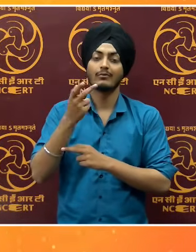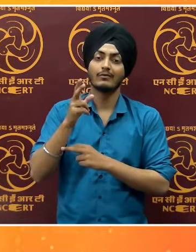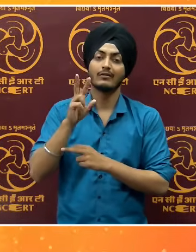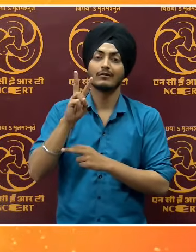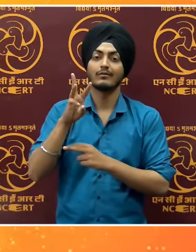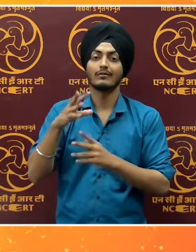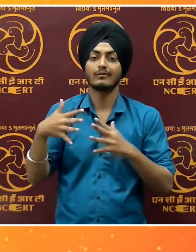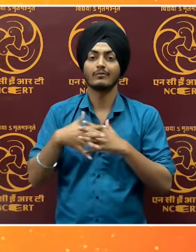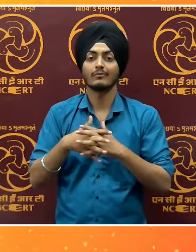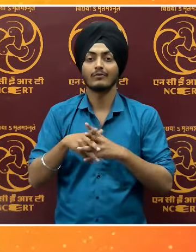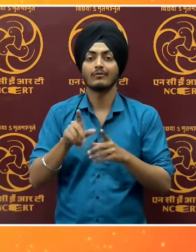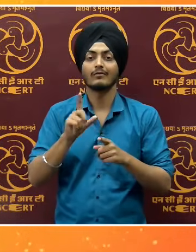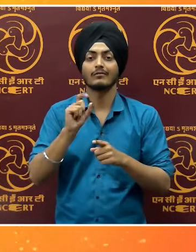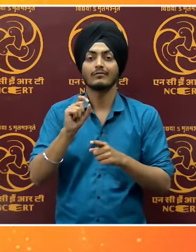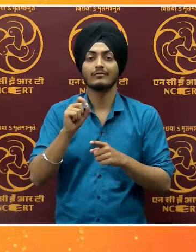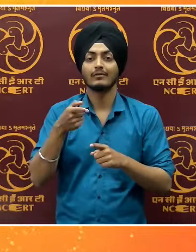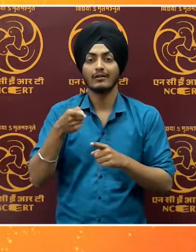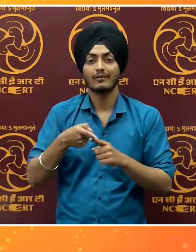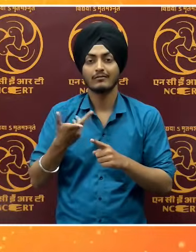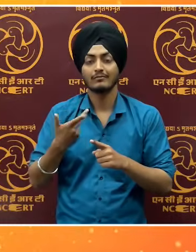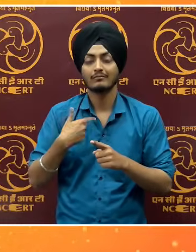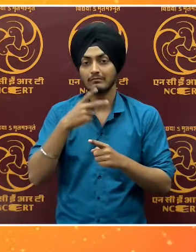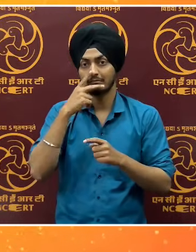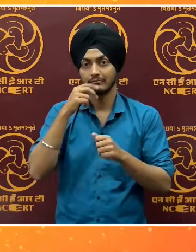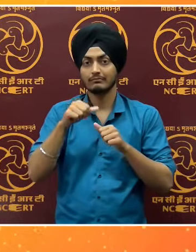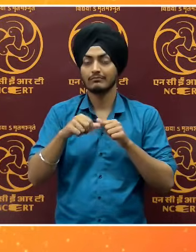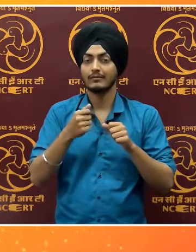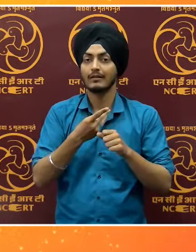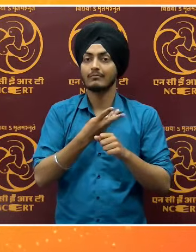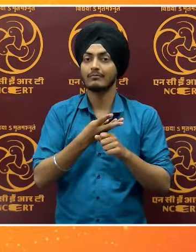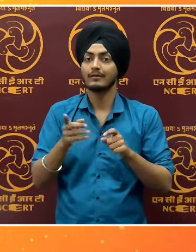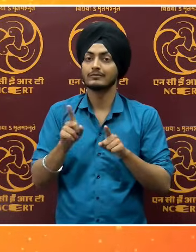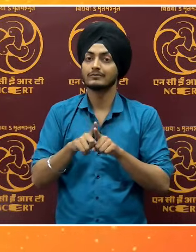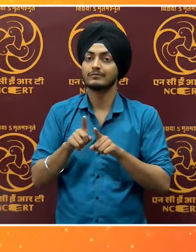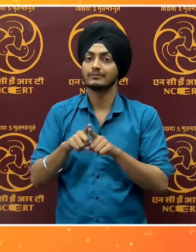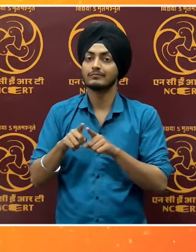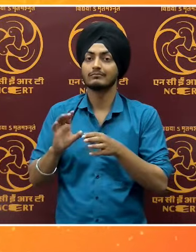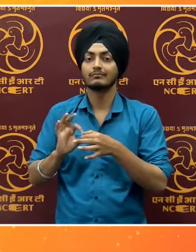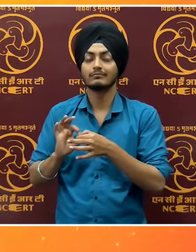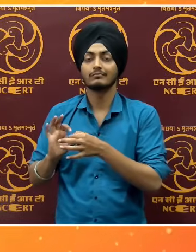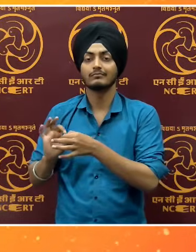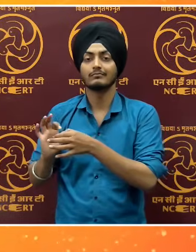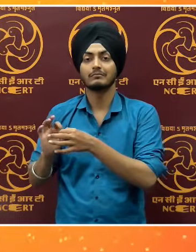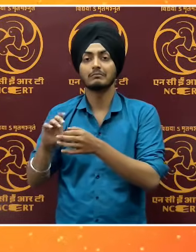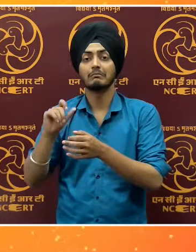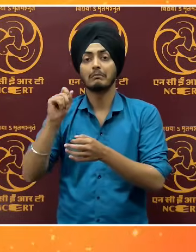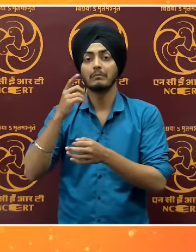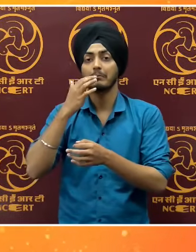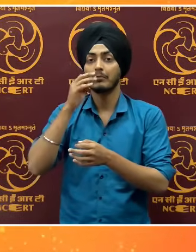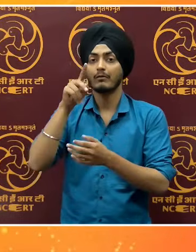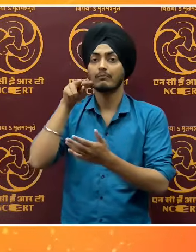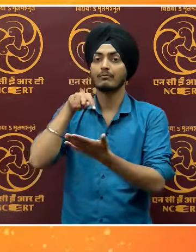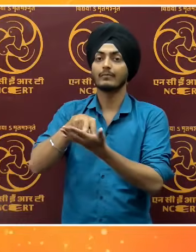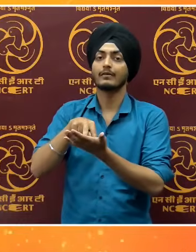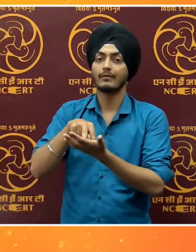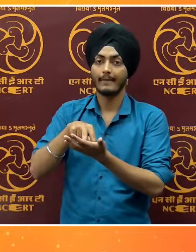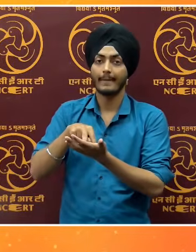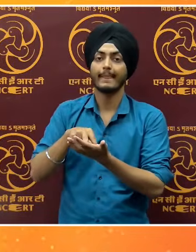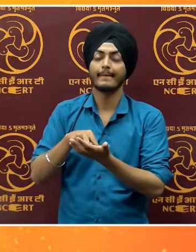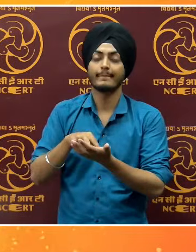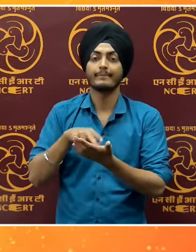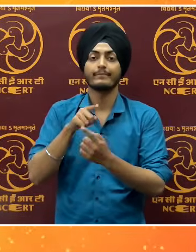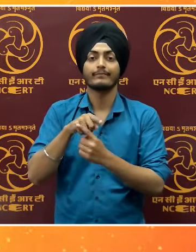bulb 10 connected in series, and we can connect with, to the main plug, so that each